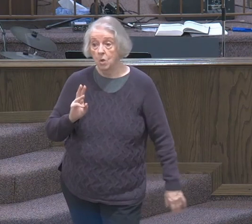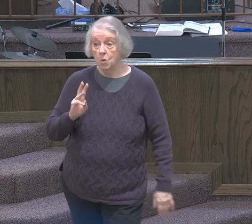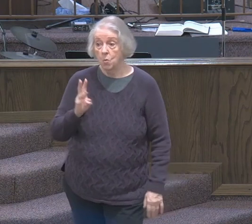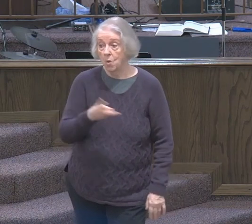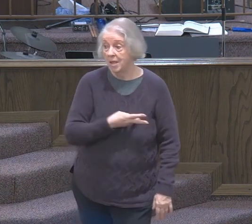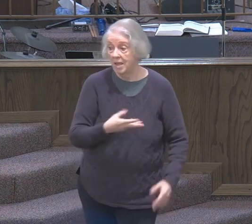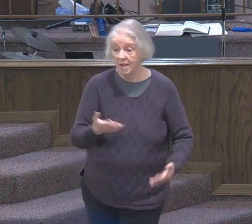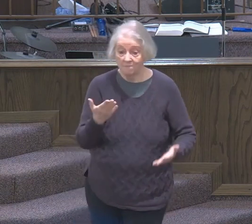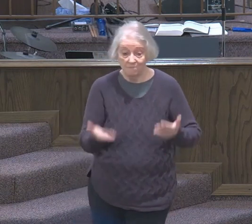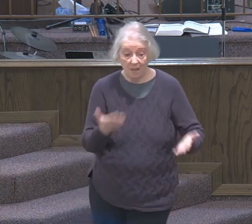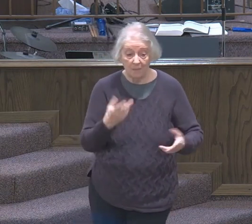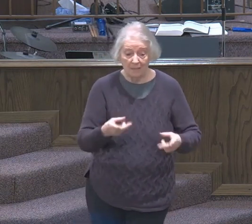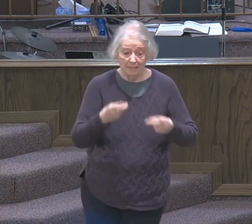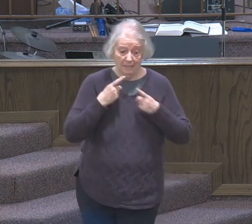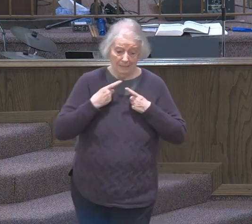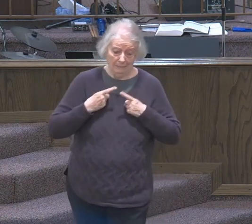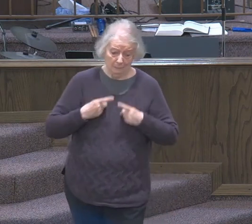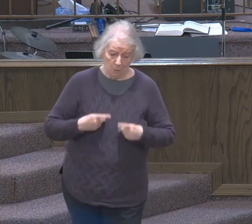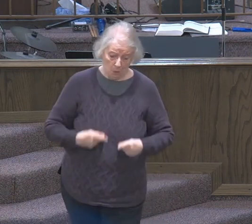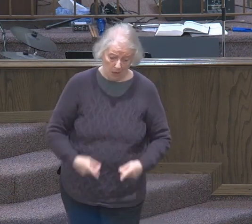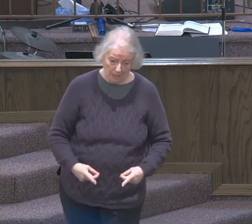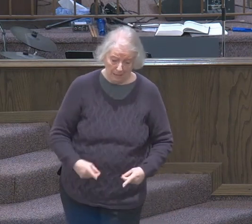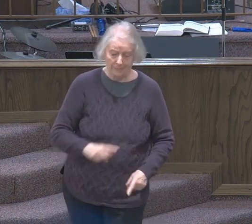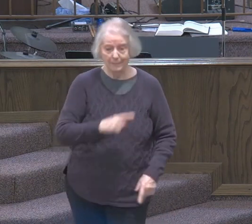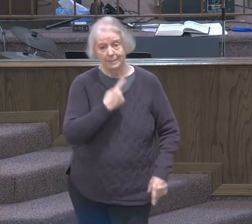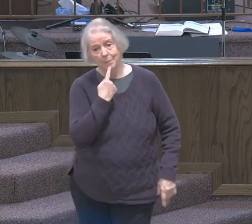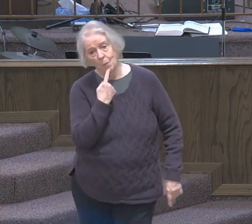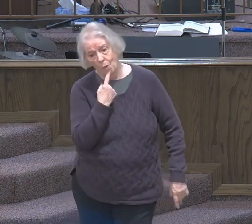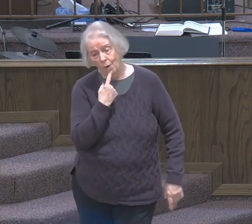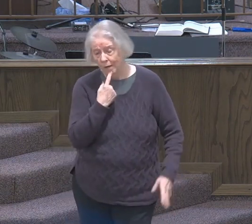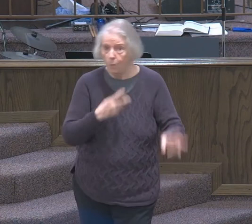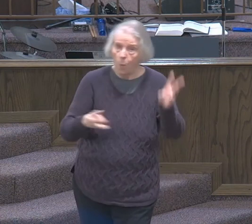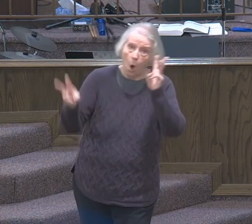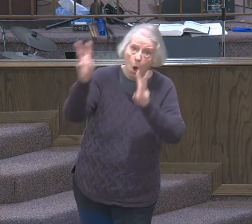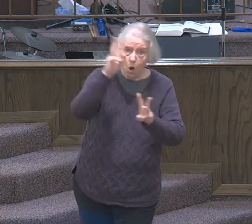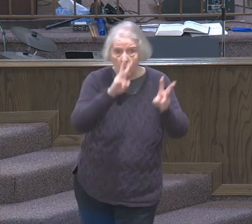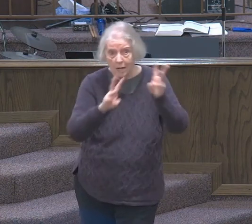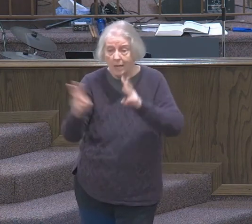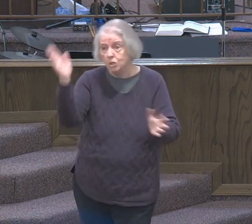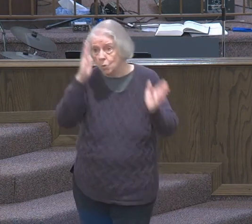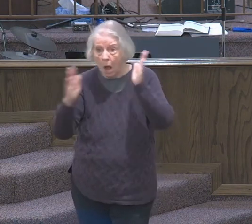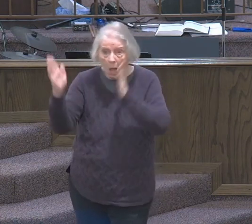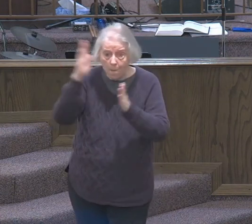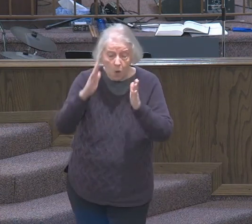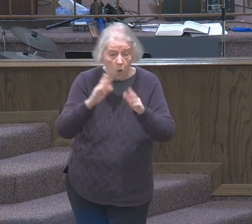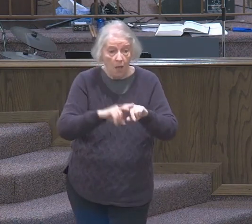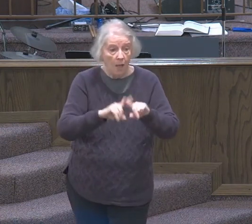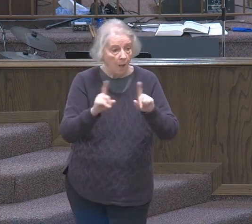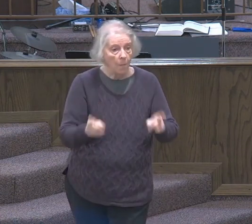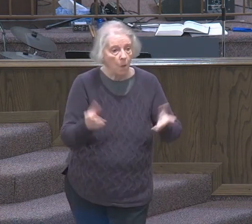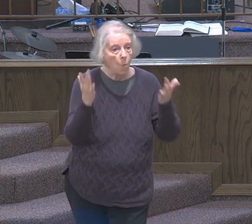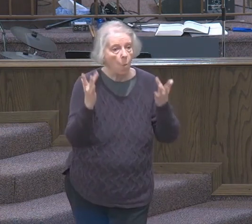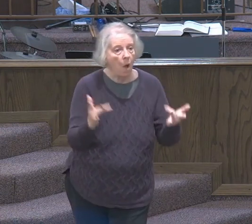So they recognized their need. They entered into a posture of submission, and they offered praise